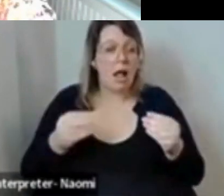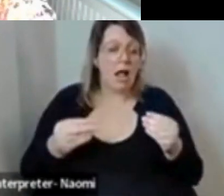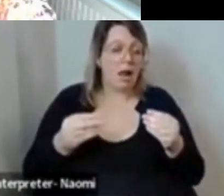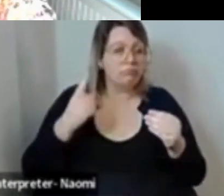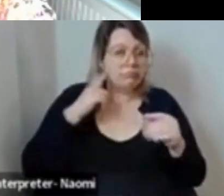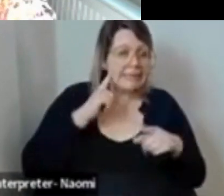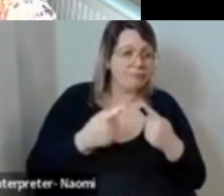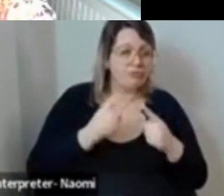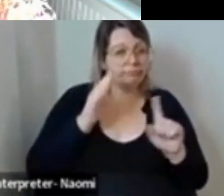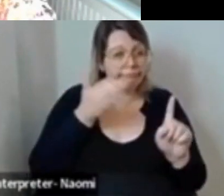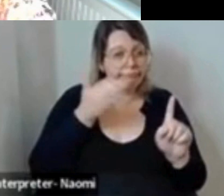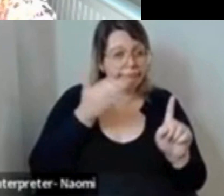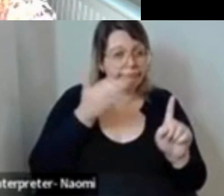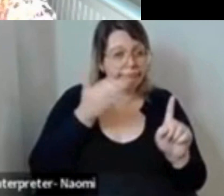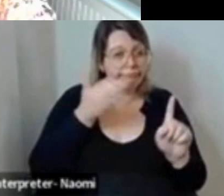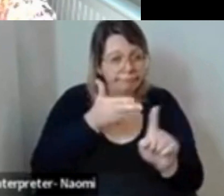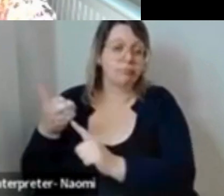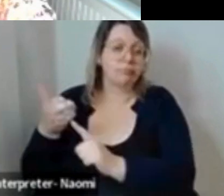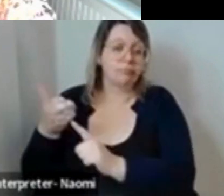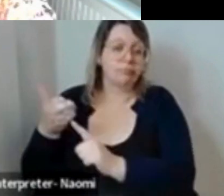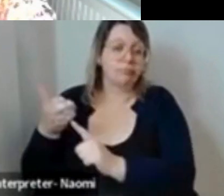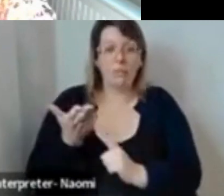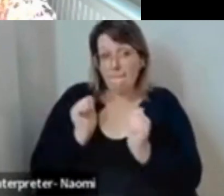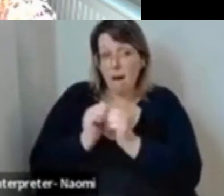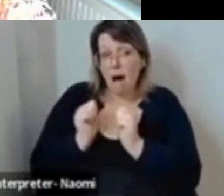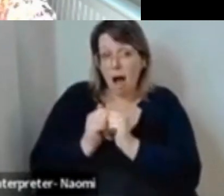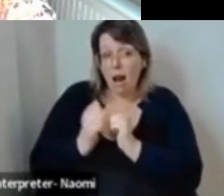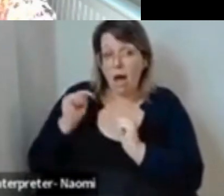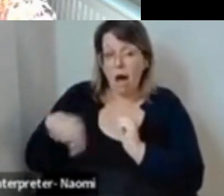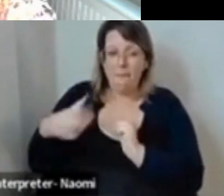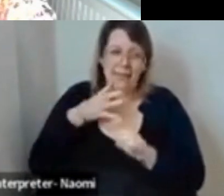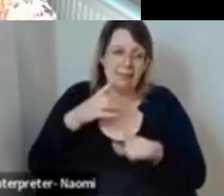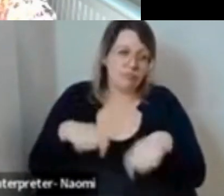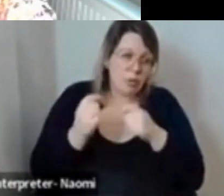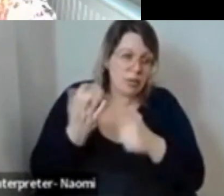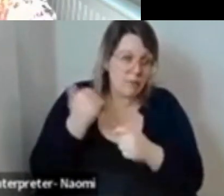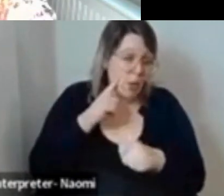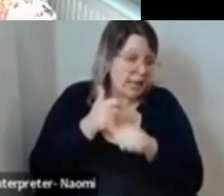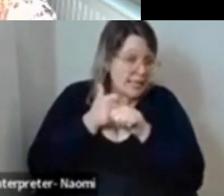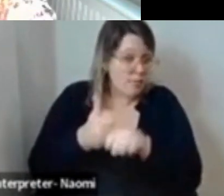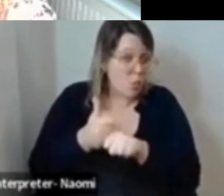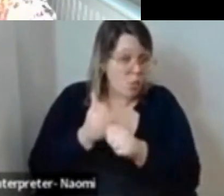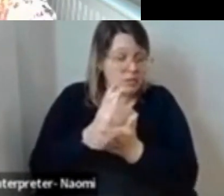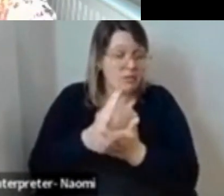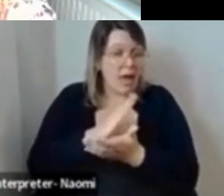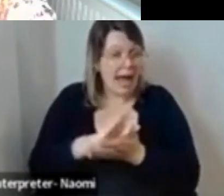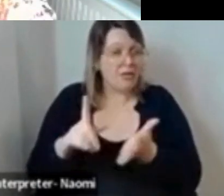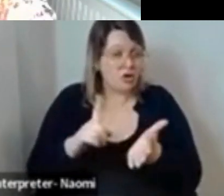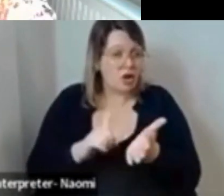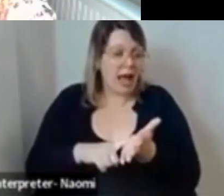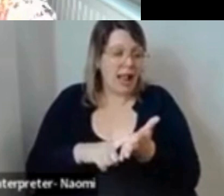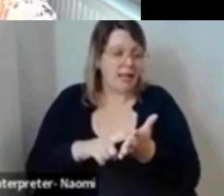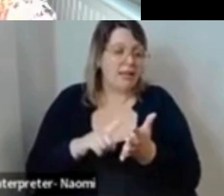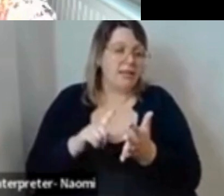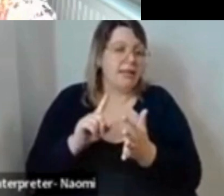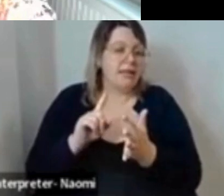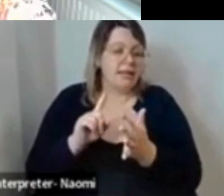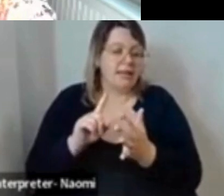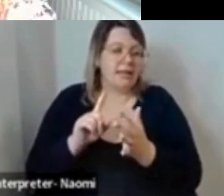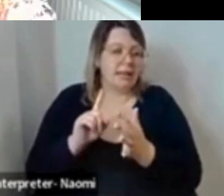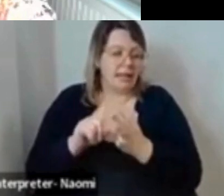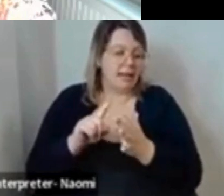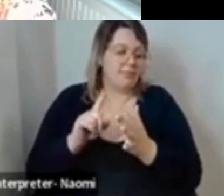partners that I referenced earlier will be able to really support hub lead organisations to make sure that those kinds of opportunities are